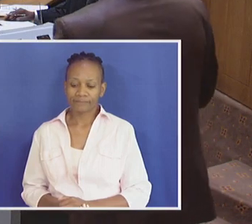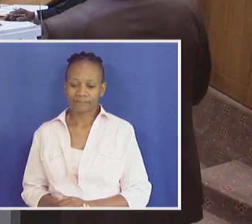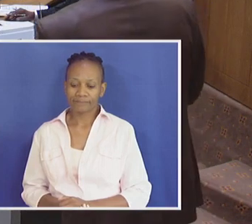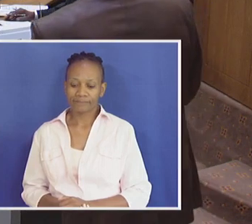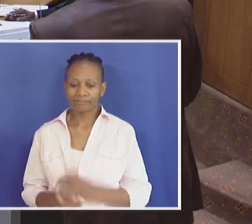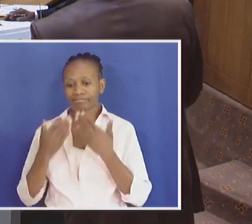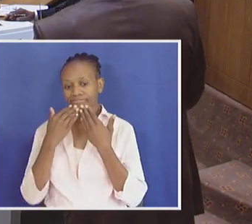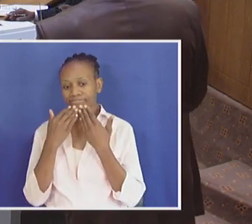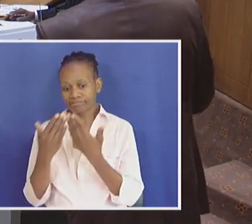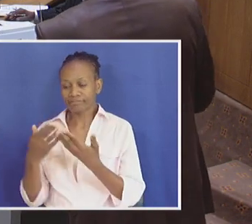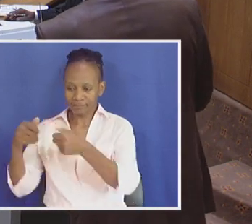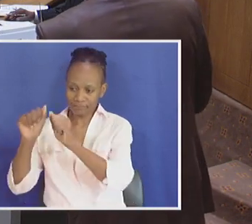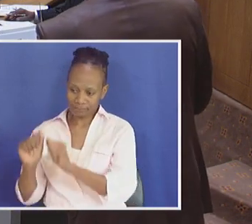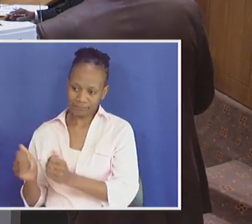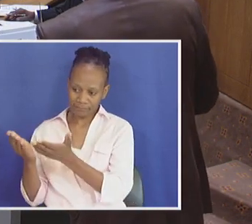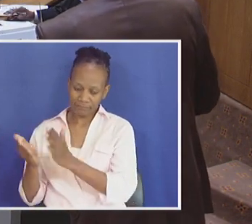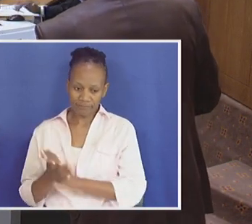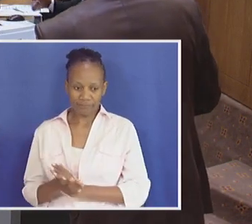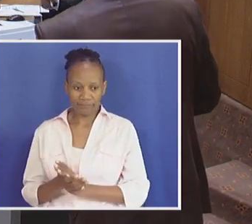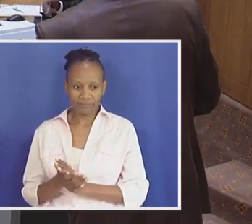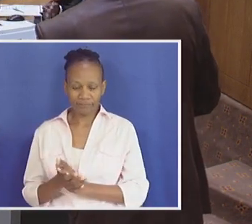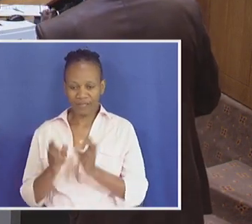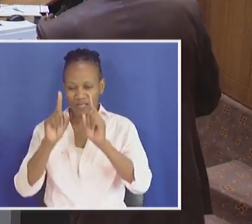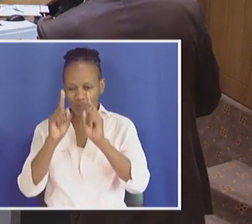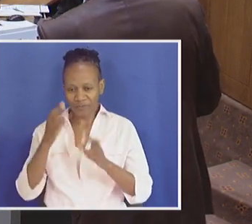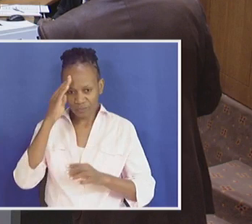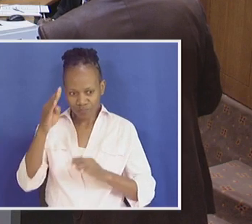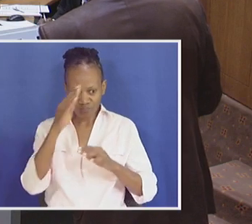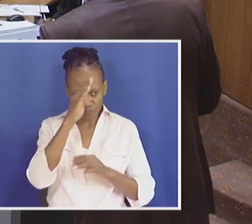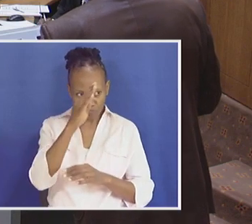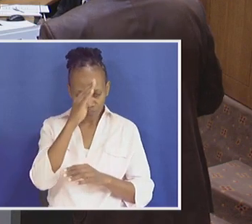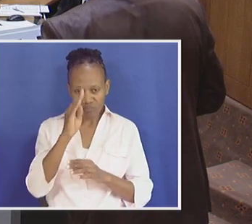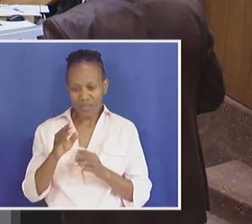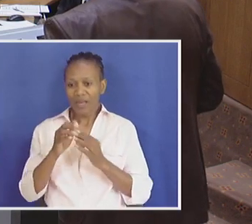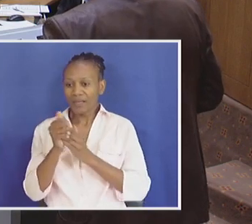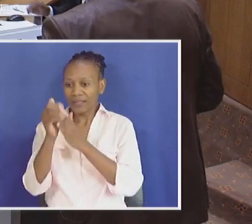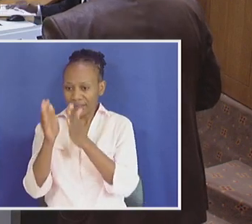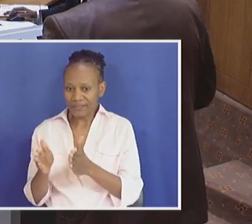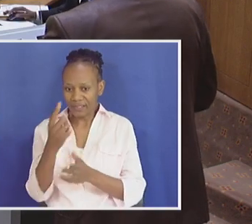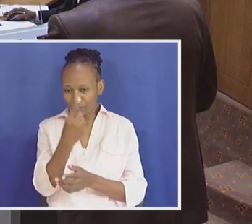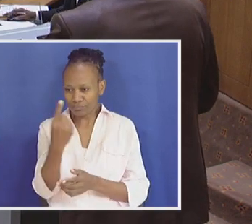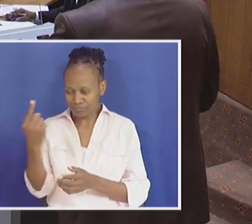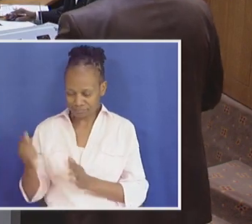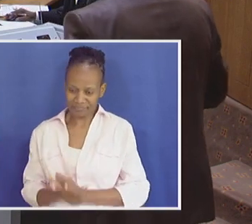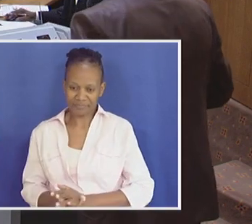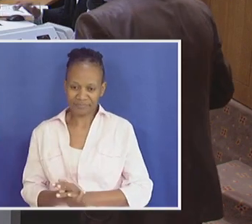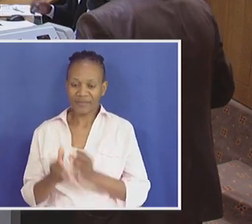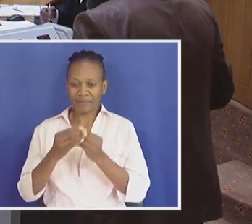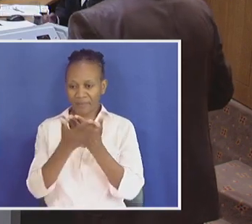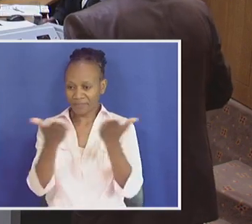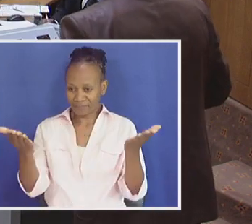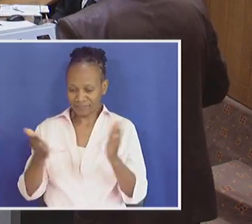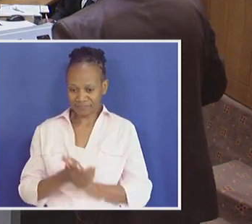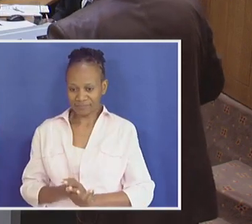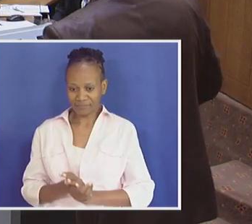Thank you very much, Honorable Chair. Special greetings to the leadership of the institution, honorable members.